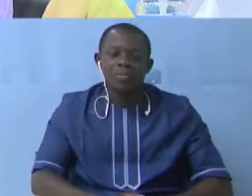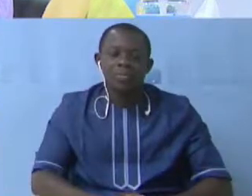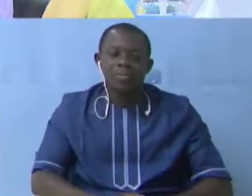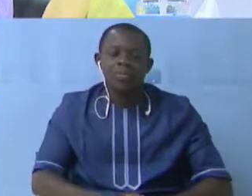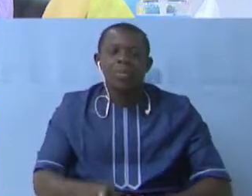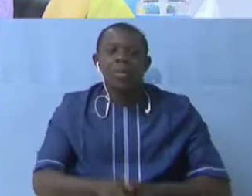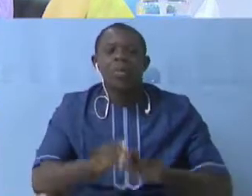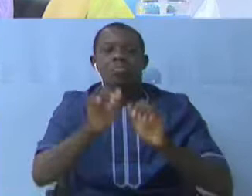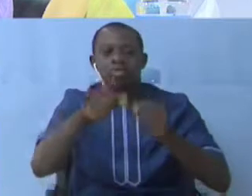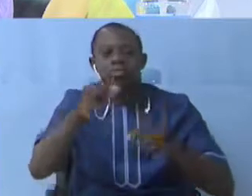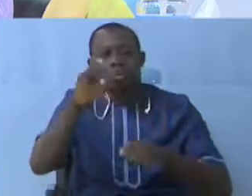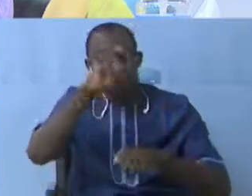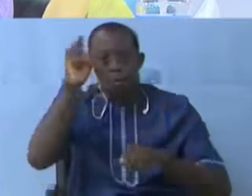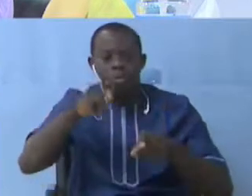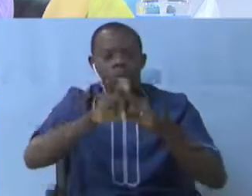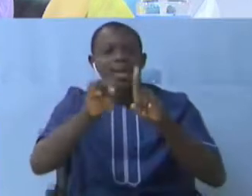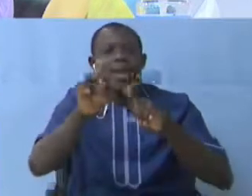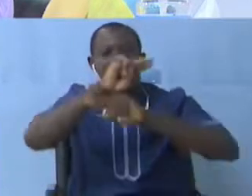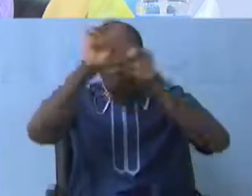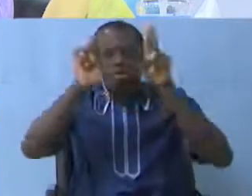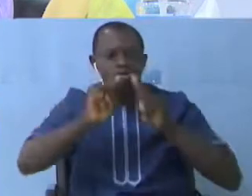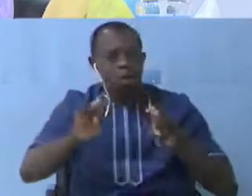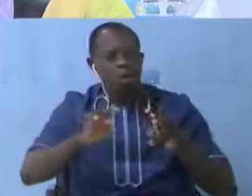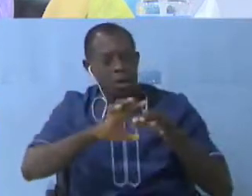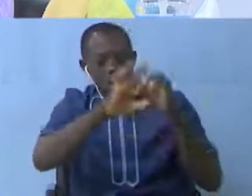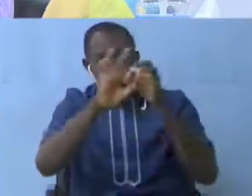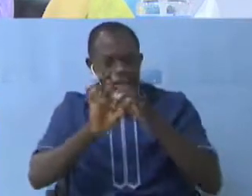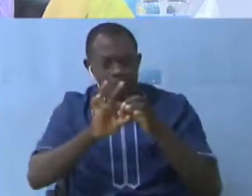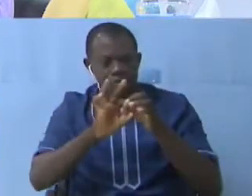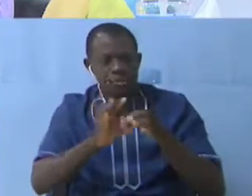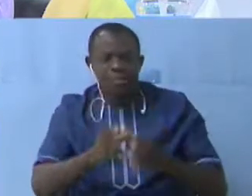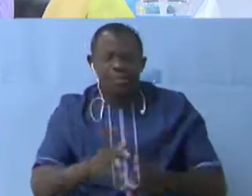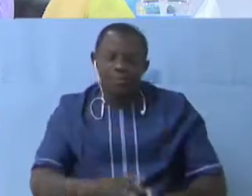To work with the national governments. pour liggéey ak nguur yi.